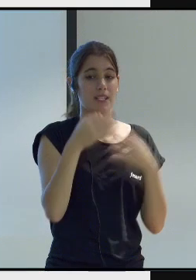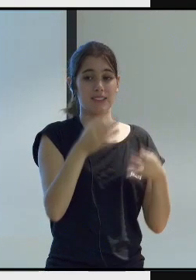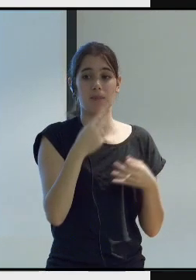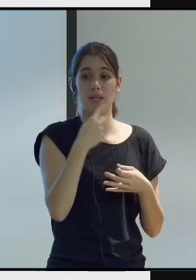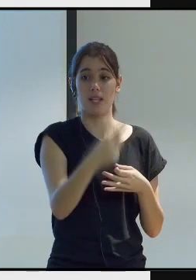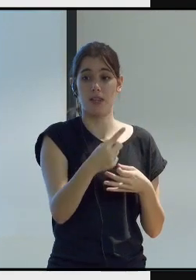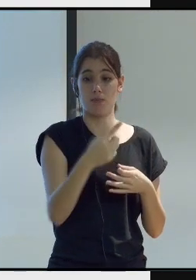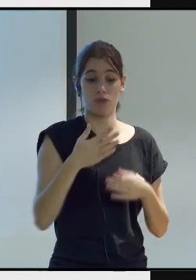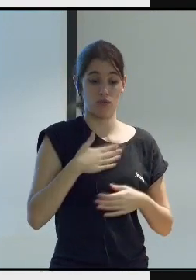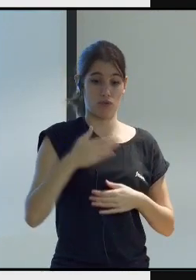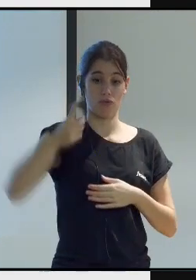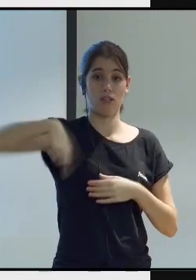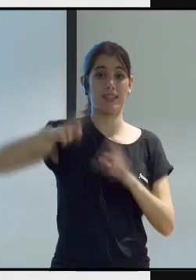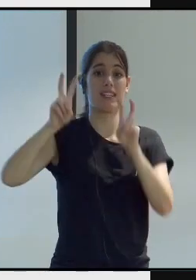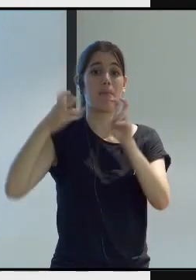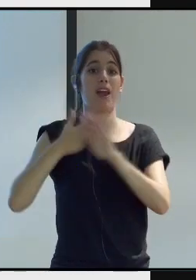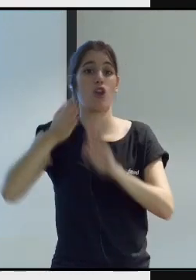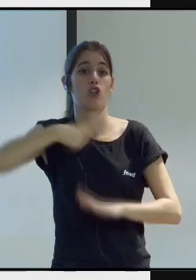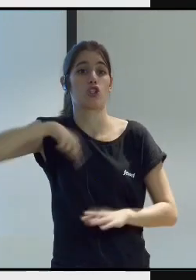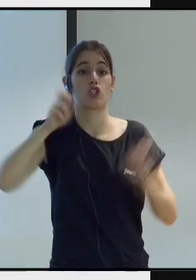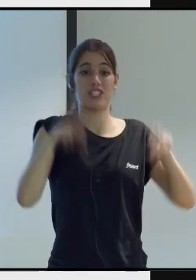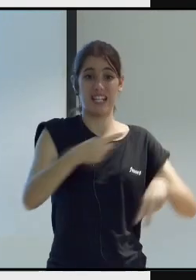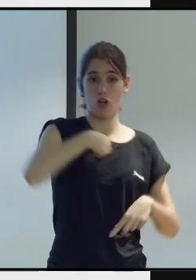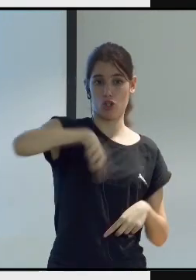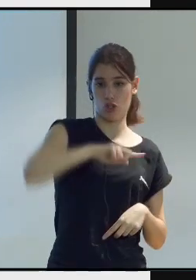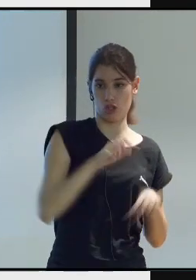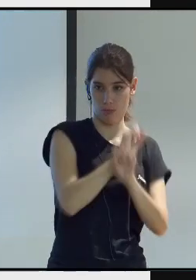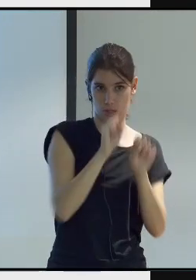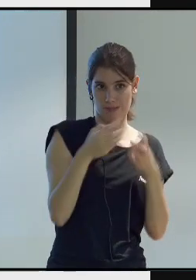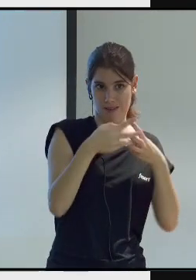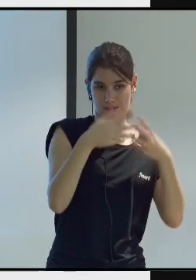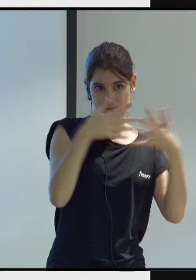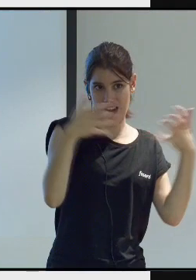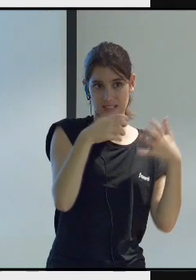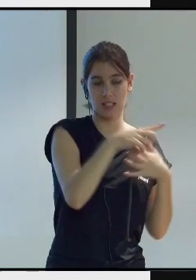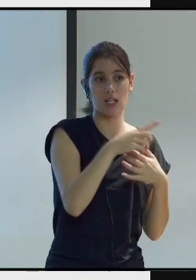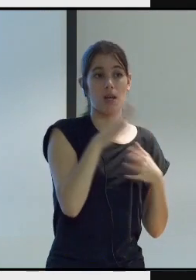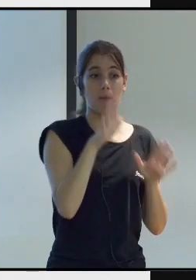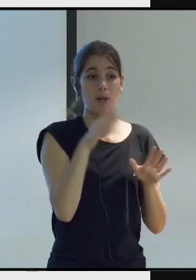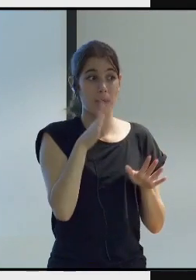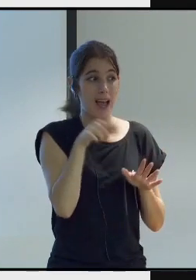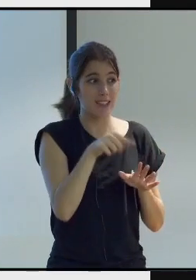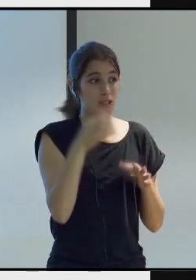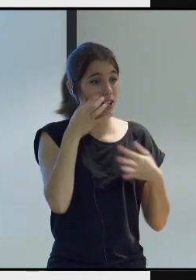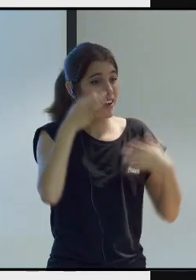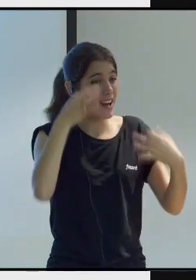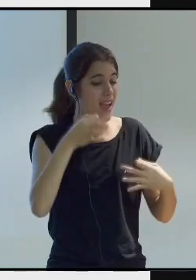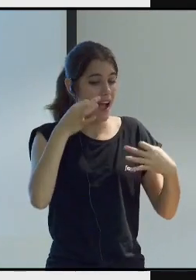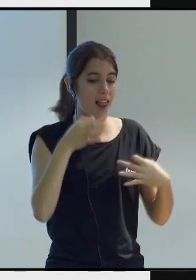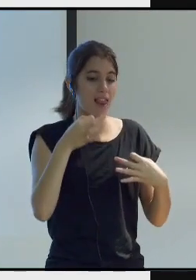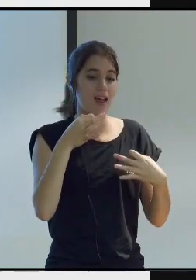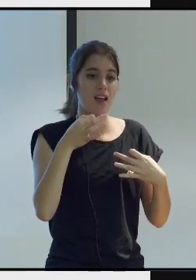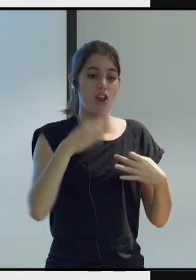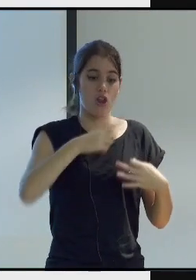SDGs about leave no one behind. But for that, we need really to be legally involved